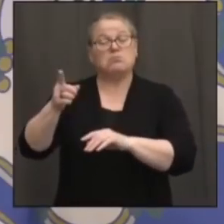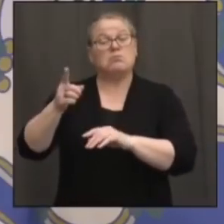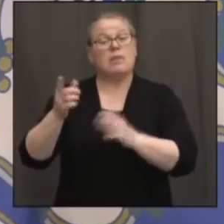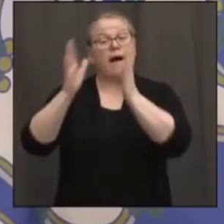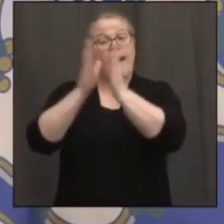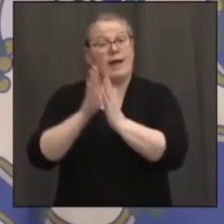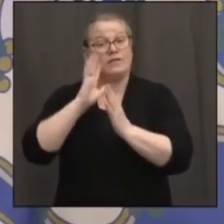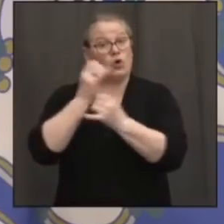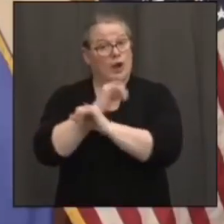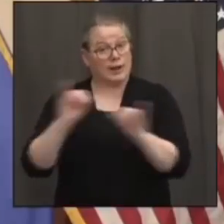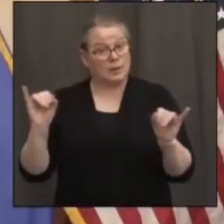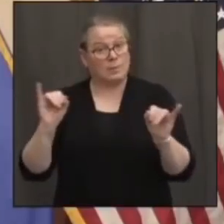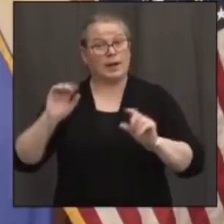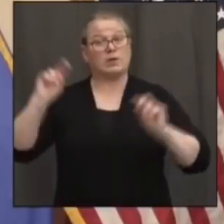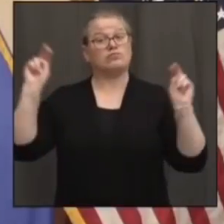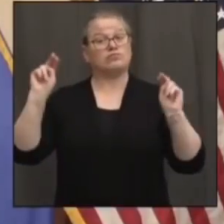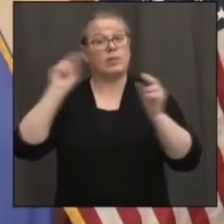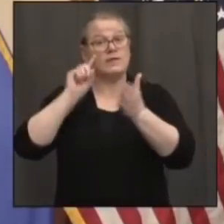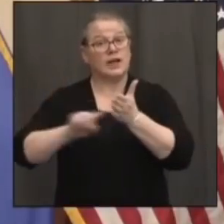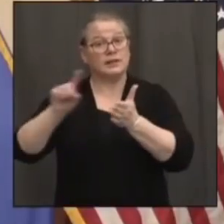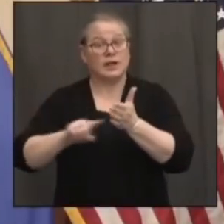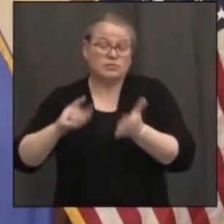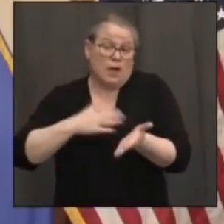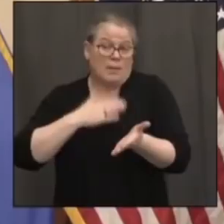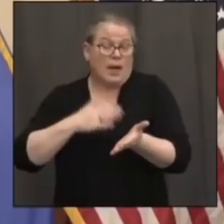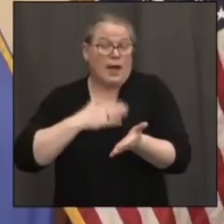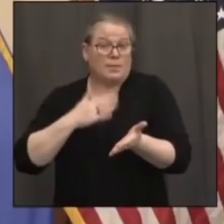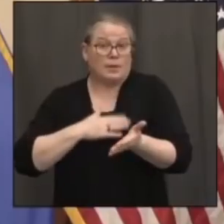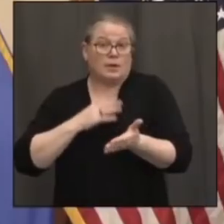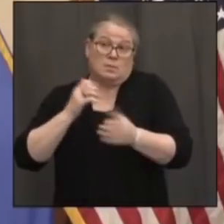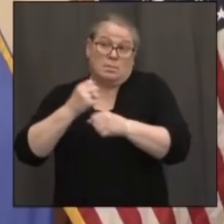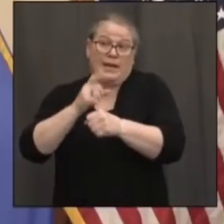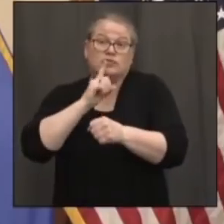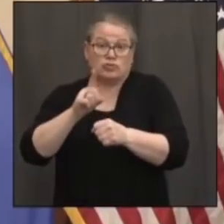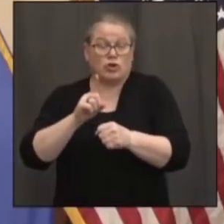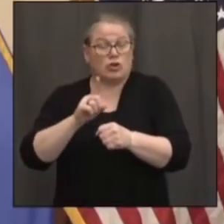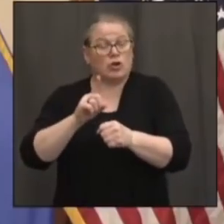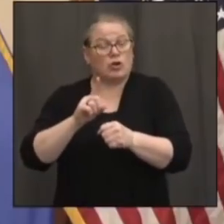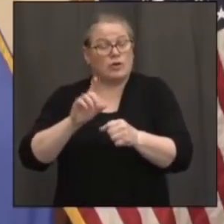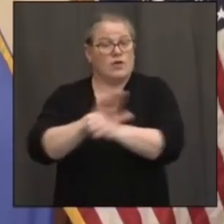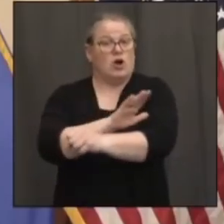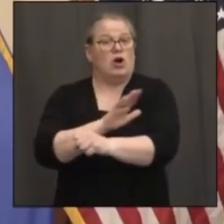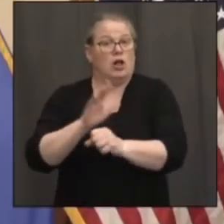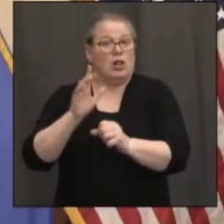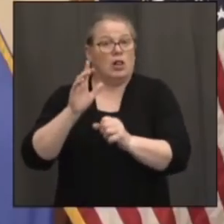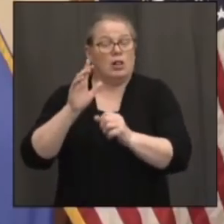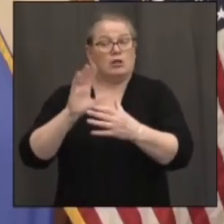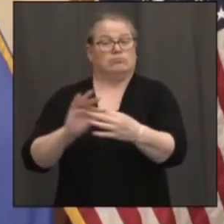airing. What about his position as head of NGA, National Governors